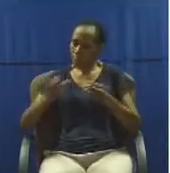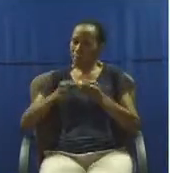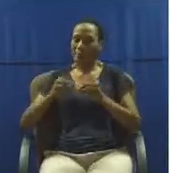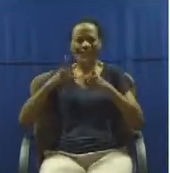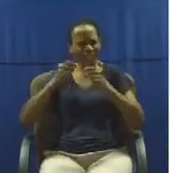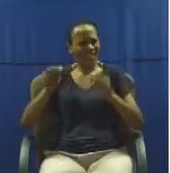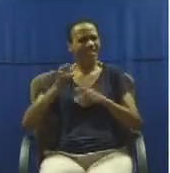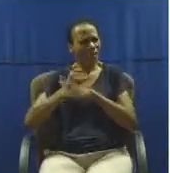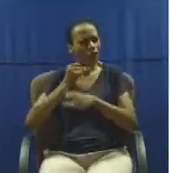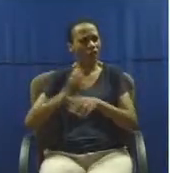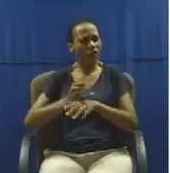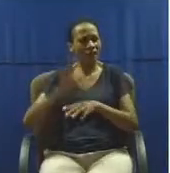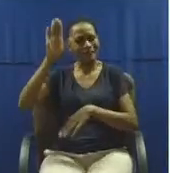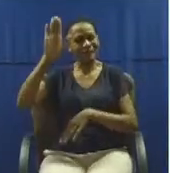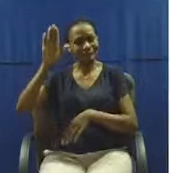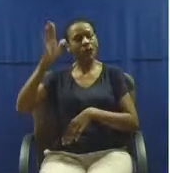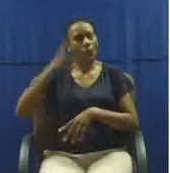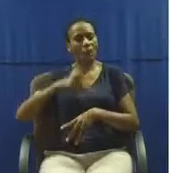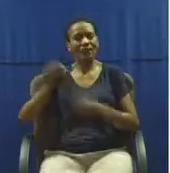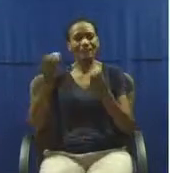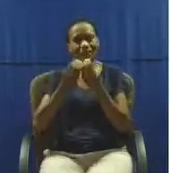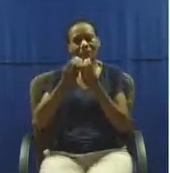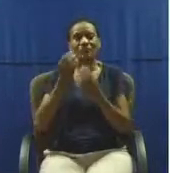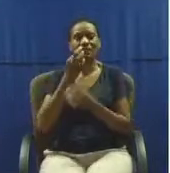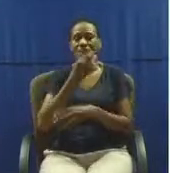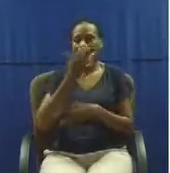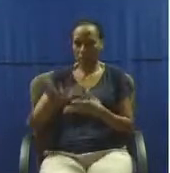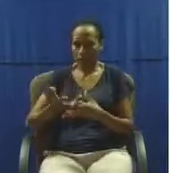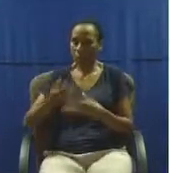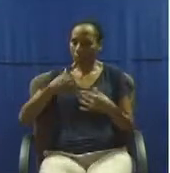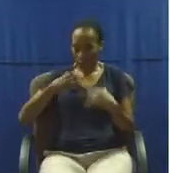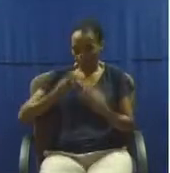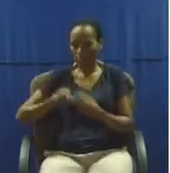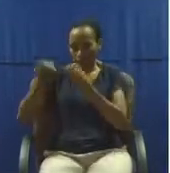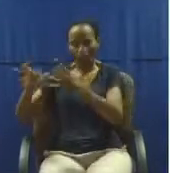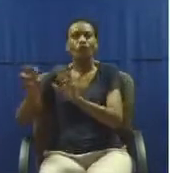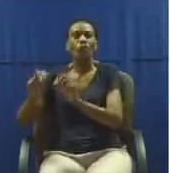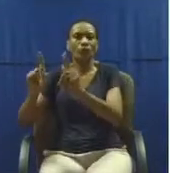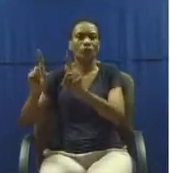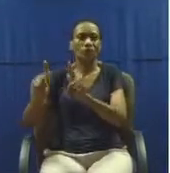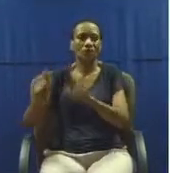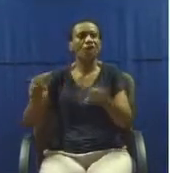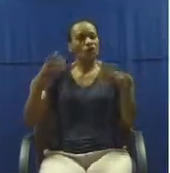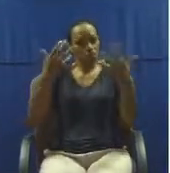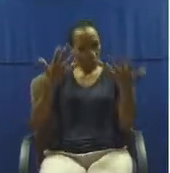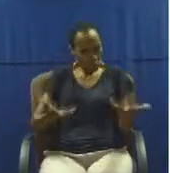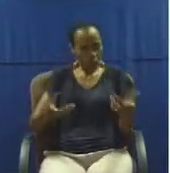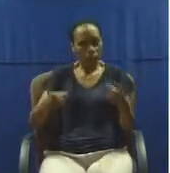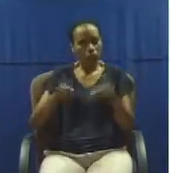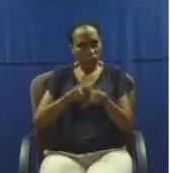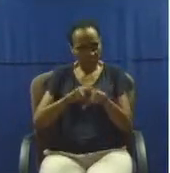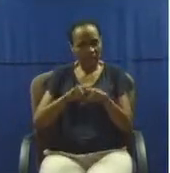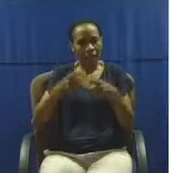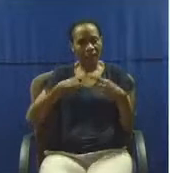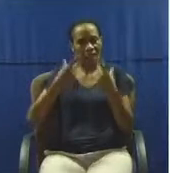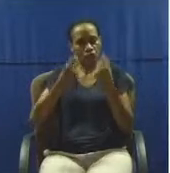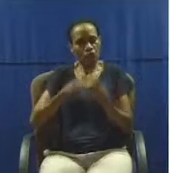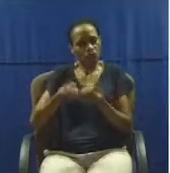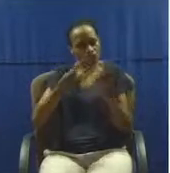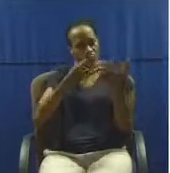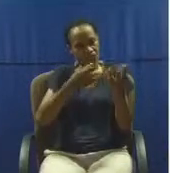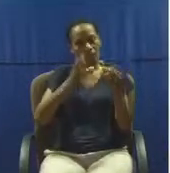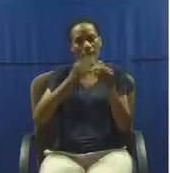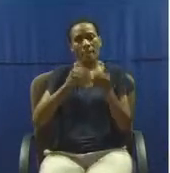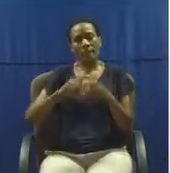and I afforded him that opportunity, which is the same thing I did for Honorable Kwangwa.